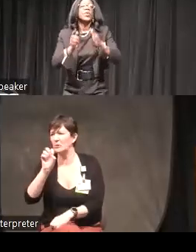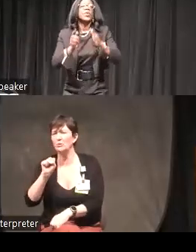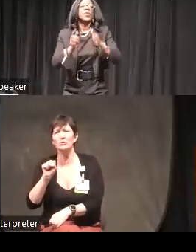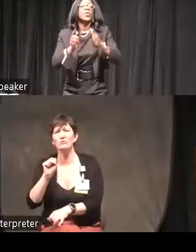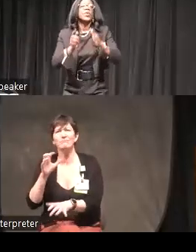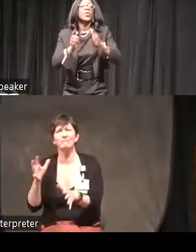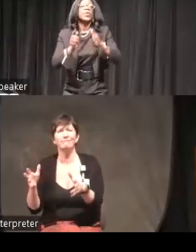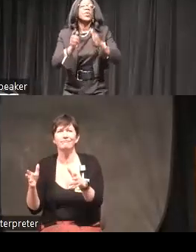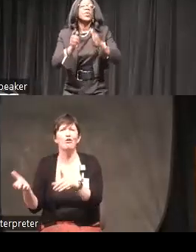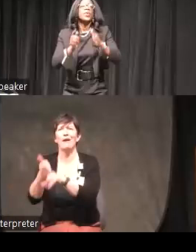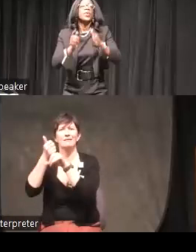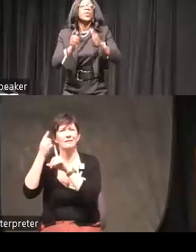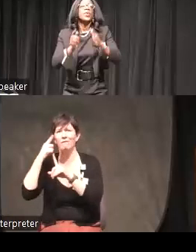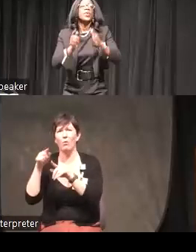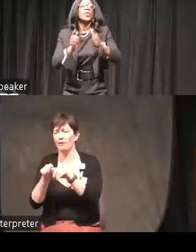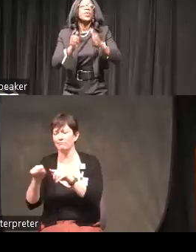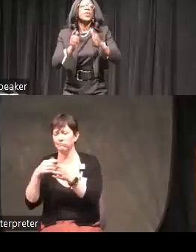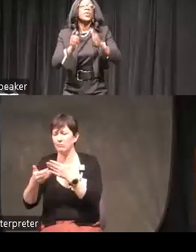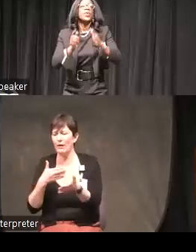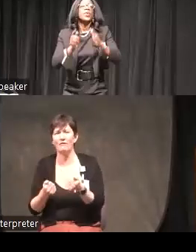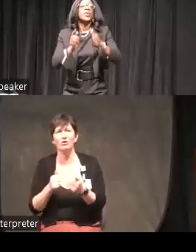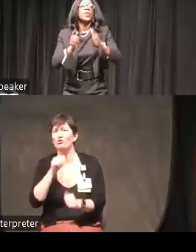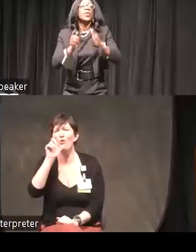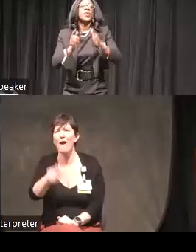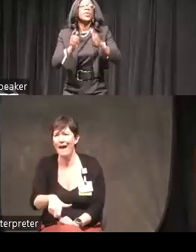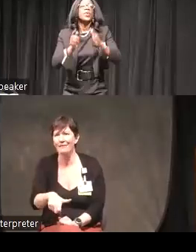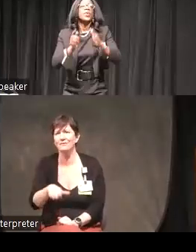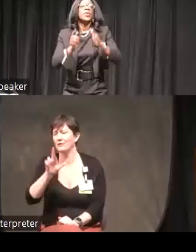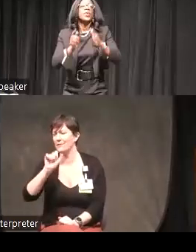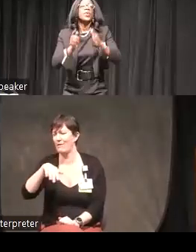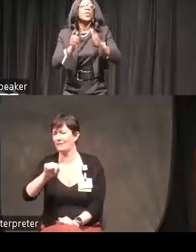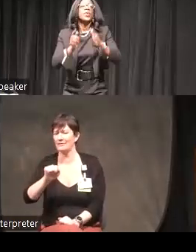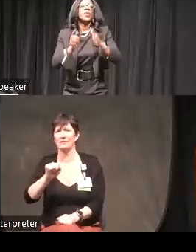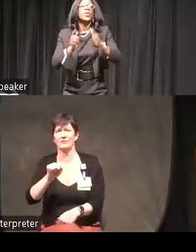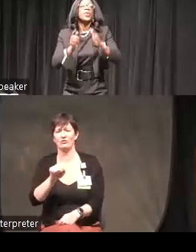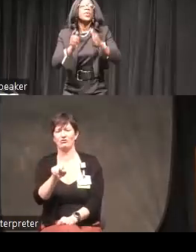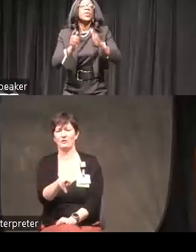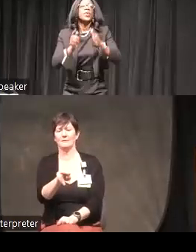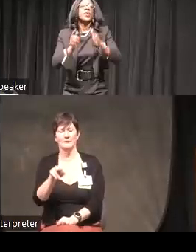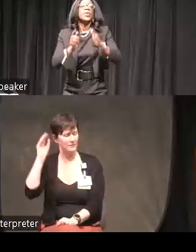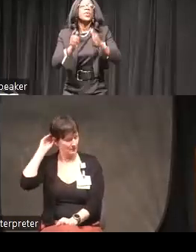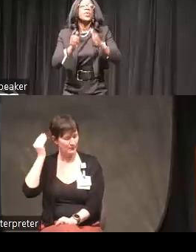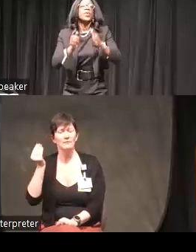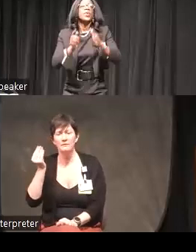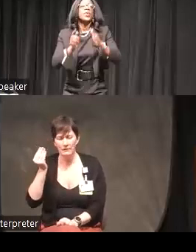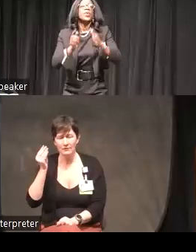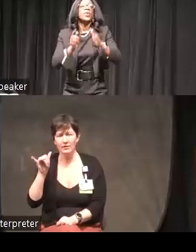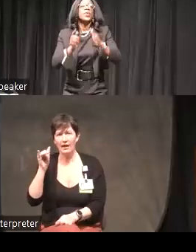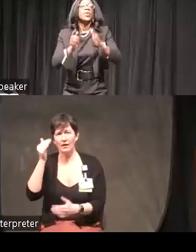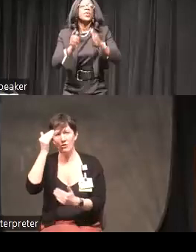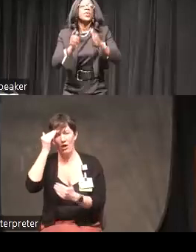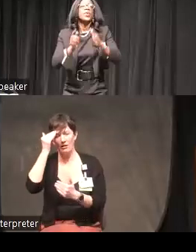arrested for doing fill in the blank, right? You don't have to be a racist in order to call up that knowledge and